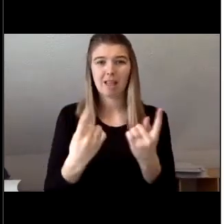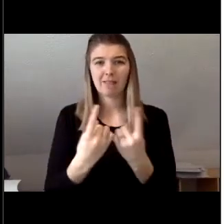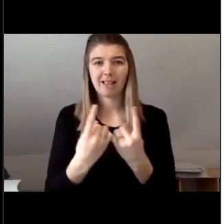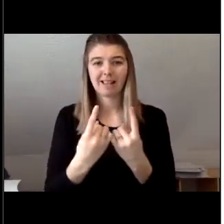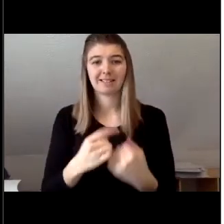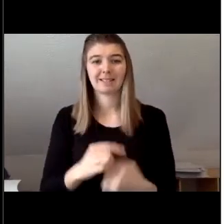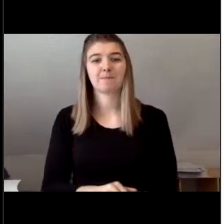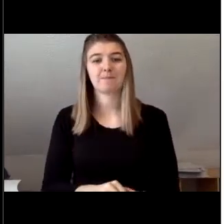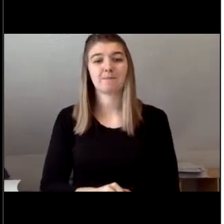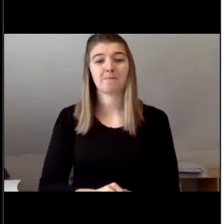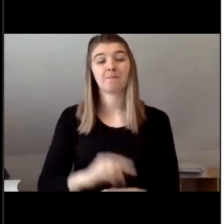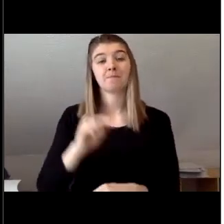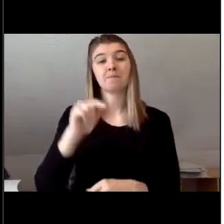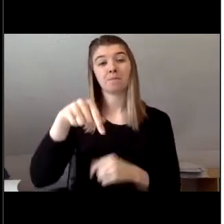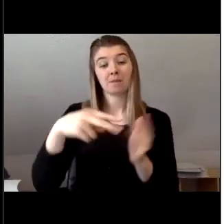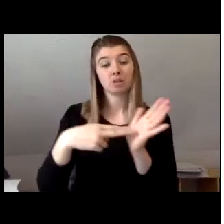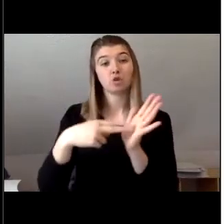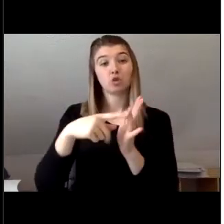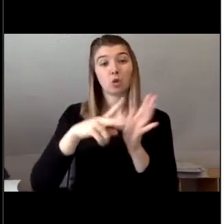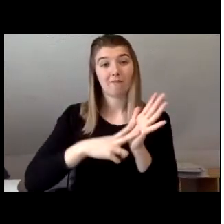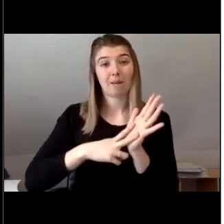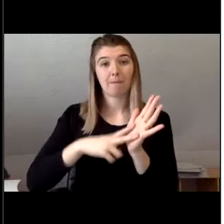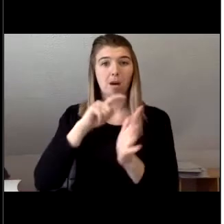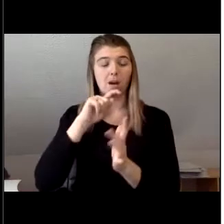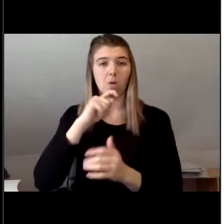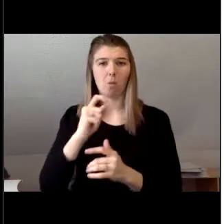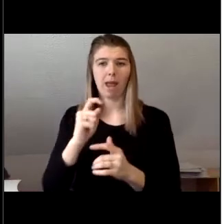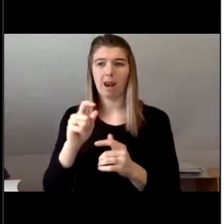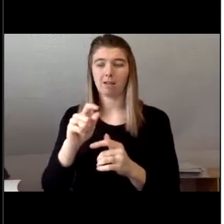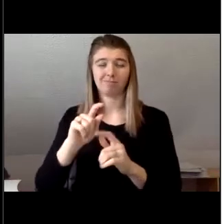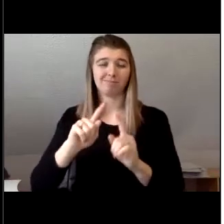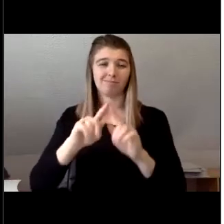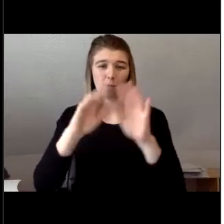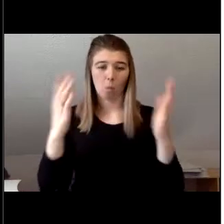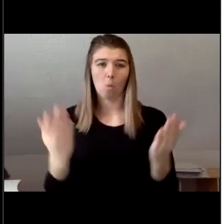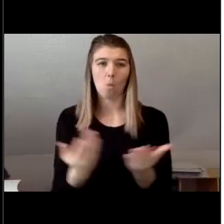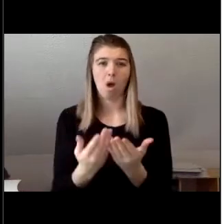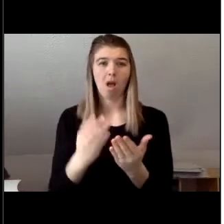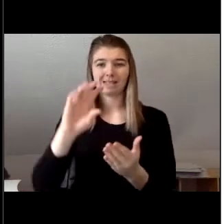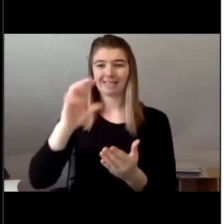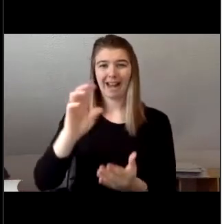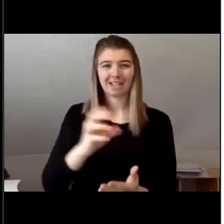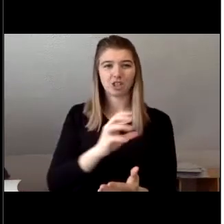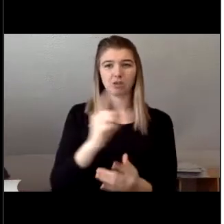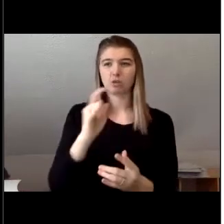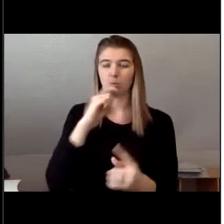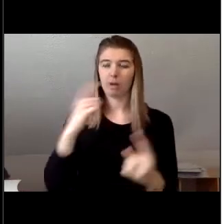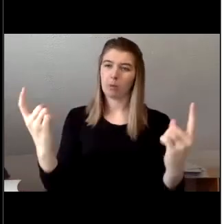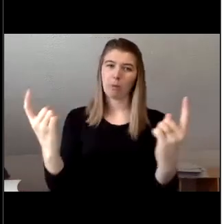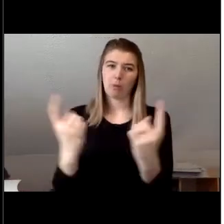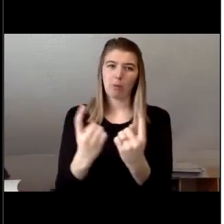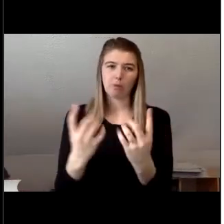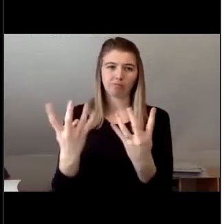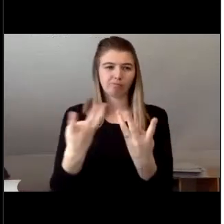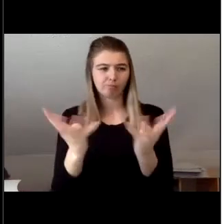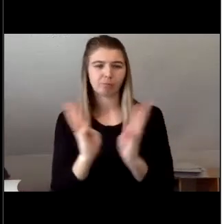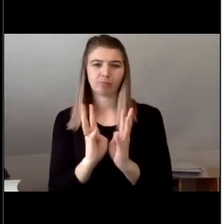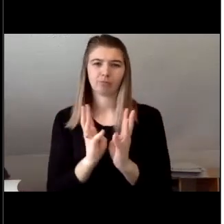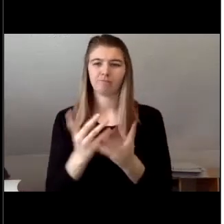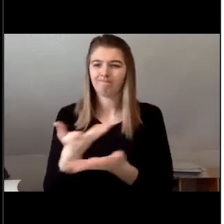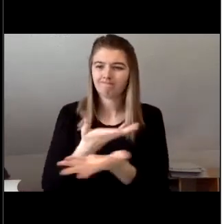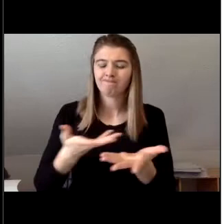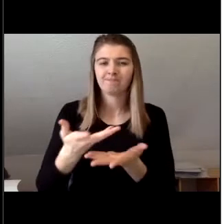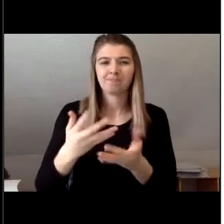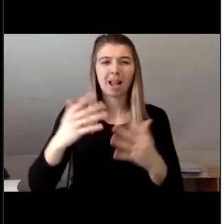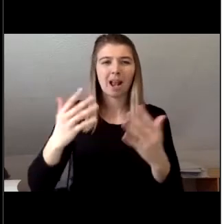around the world to really pledge to some very, very ambitious targets to tackle the global climate